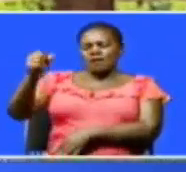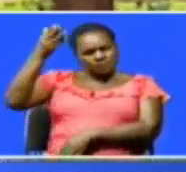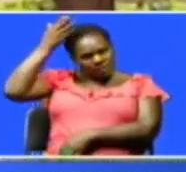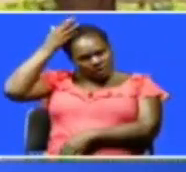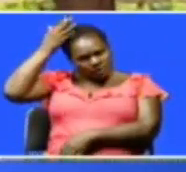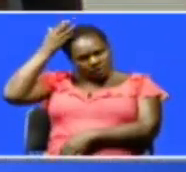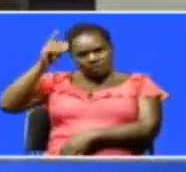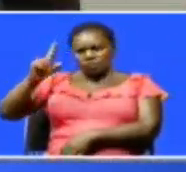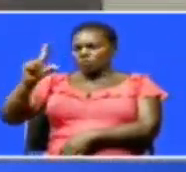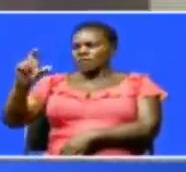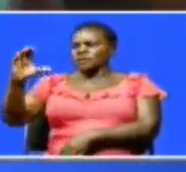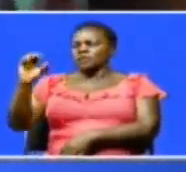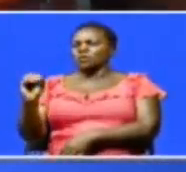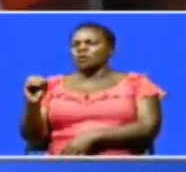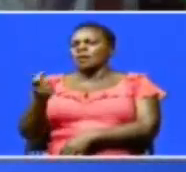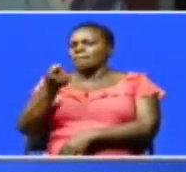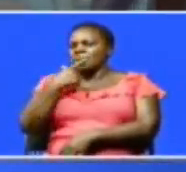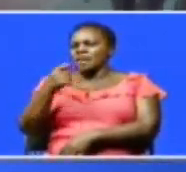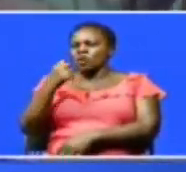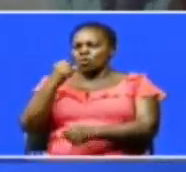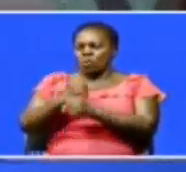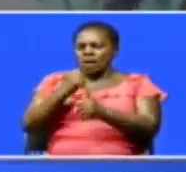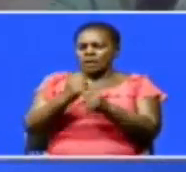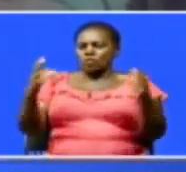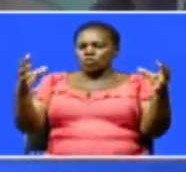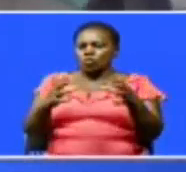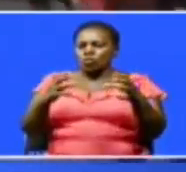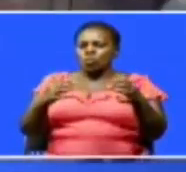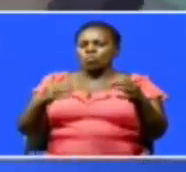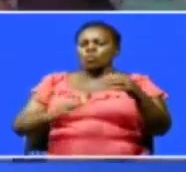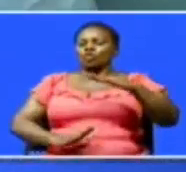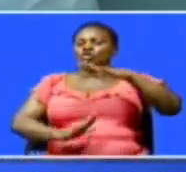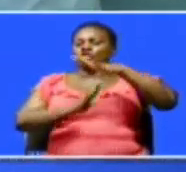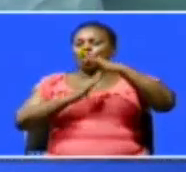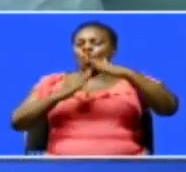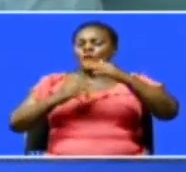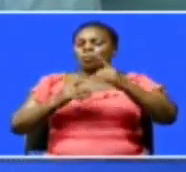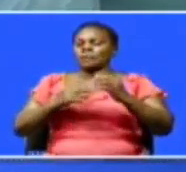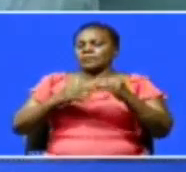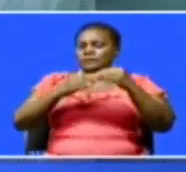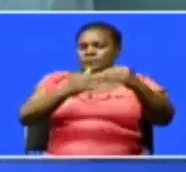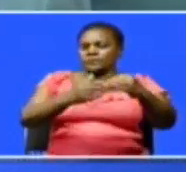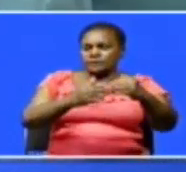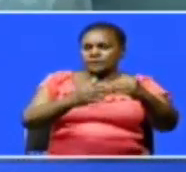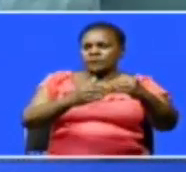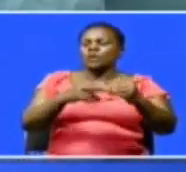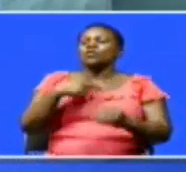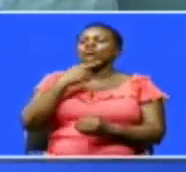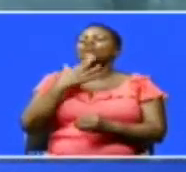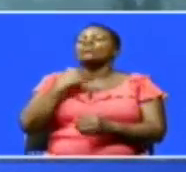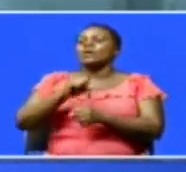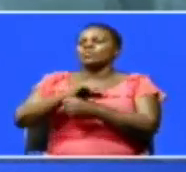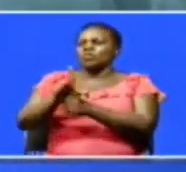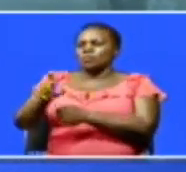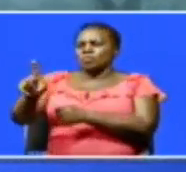1 clinical officer. With the medical staff being frontline actors in the fight against COVID-19, KMPD wants